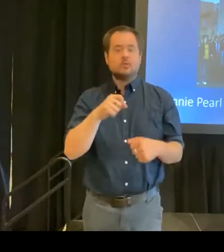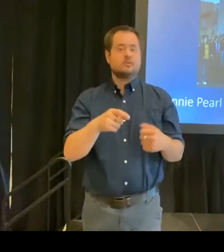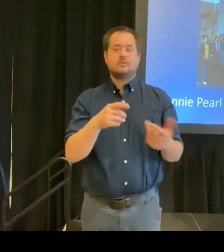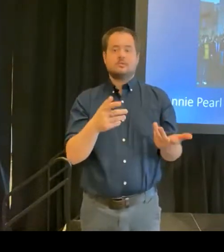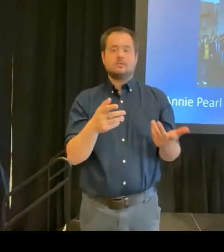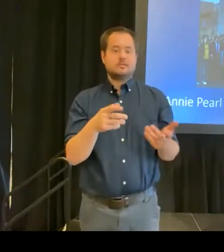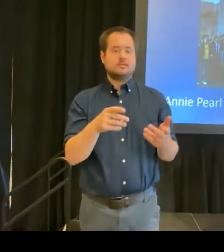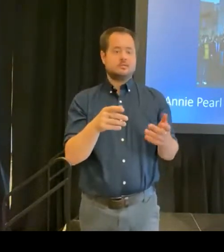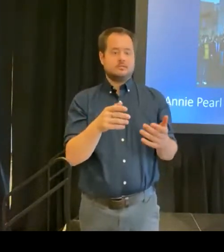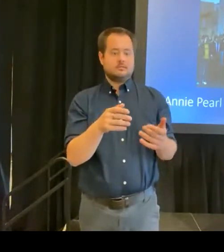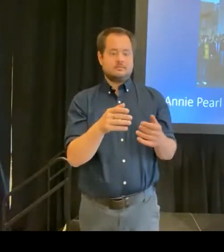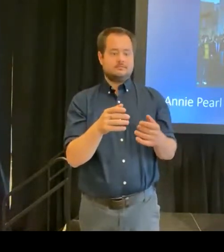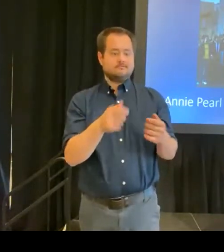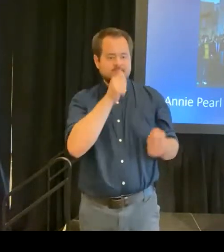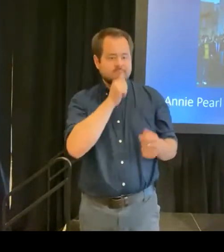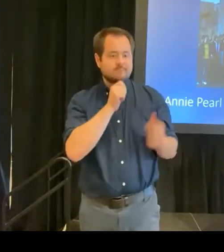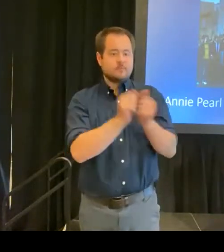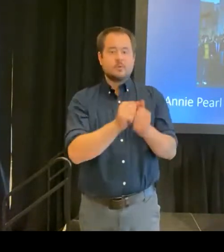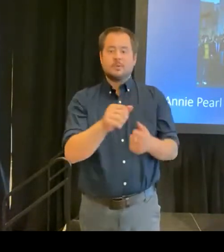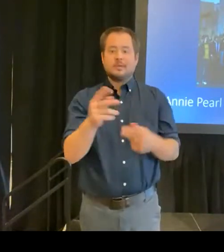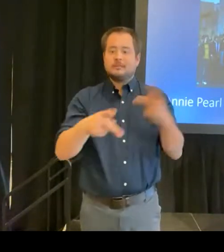people?